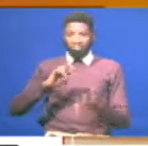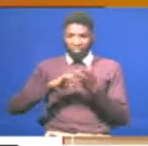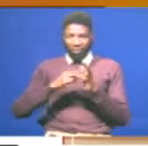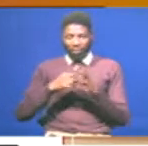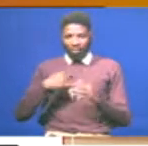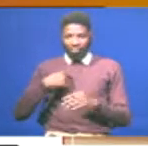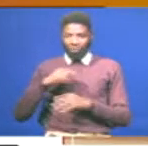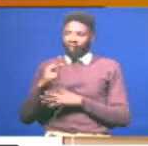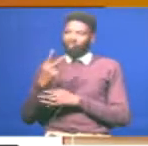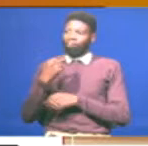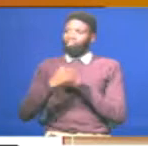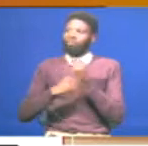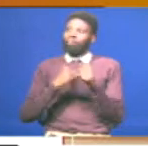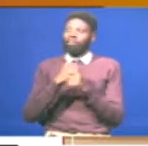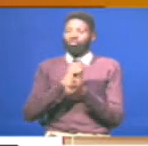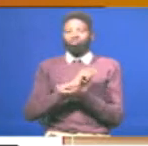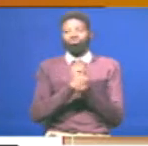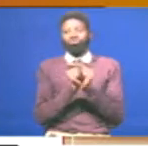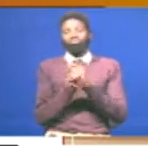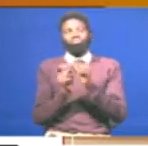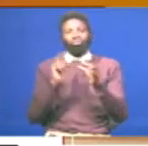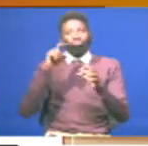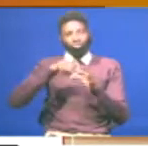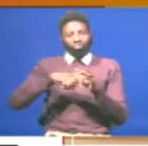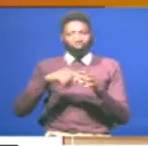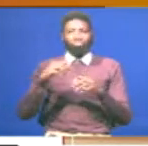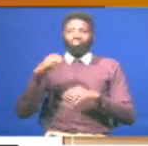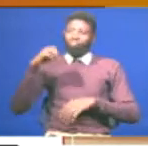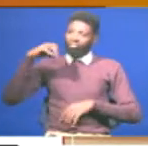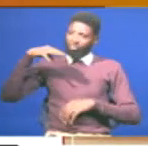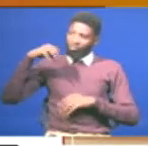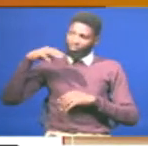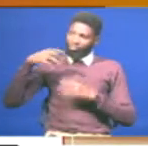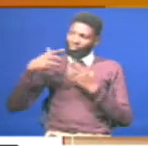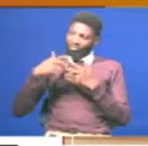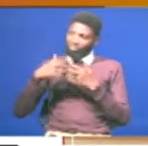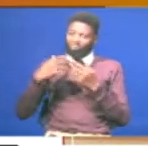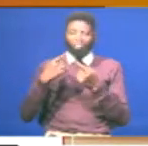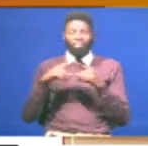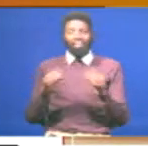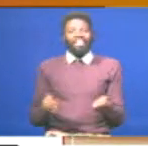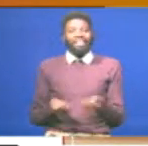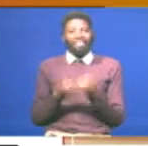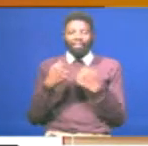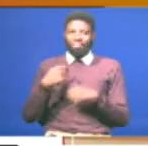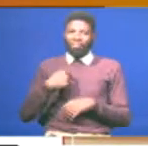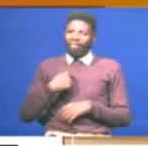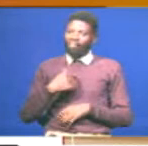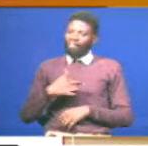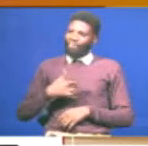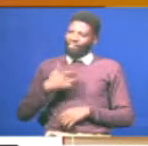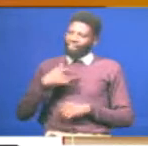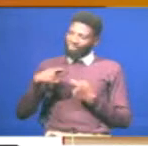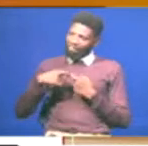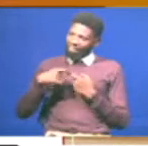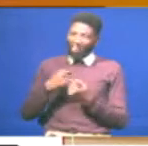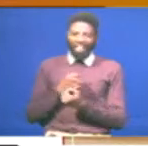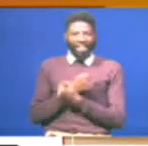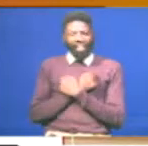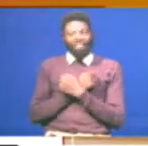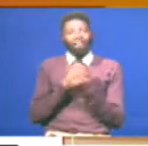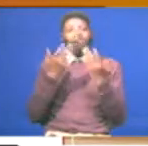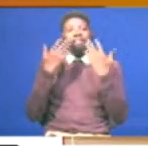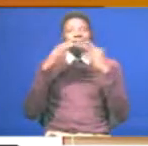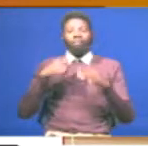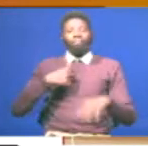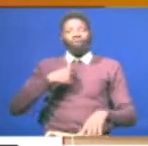year changed over to electrical engineering. Right. But by that time I'd become so much in love with physics, I even forgot. I just